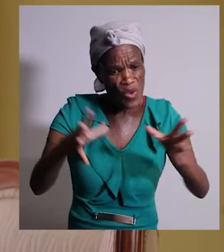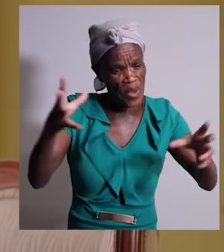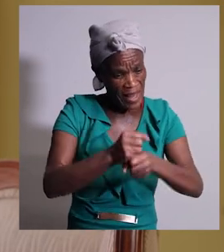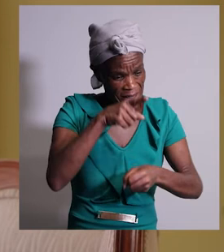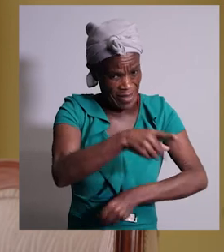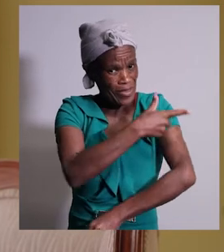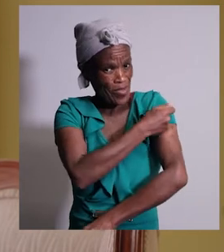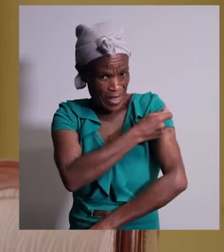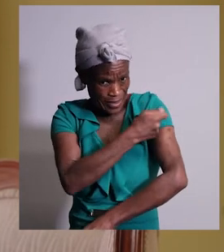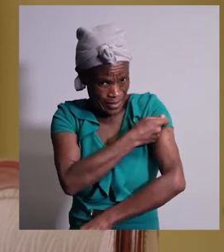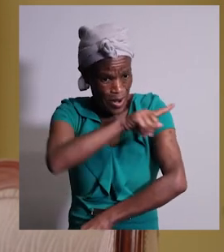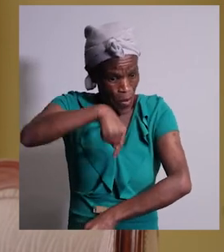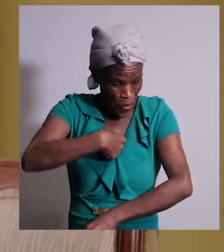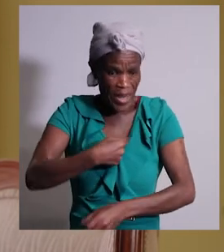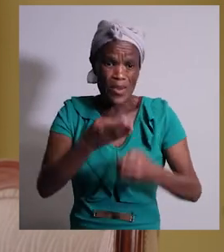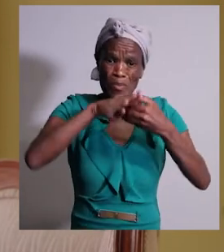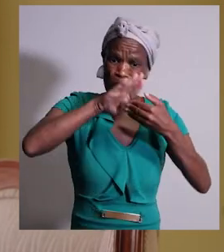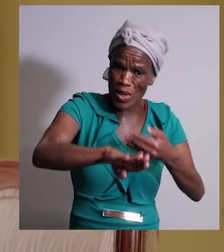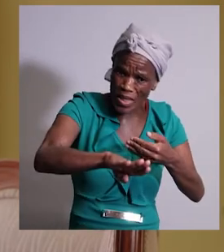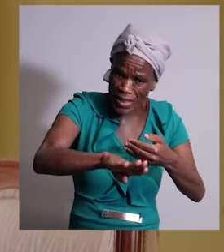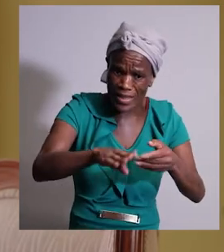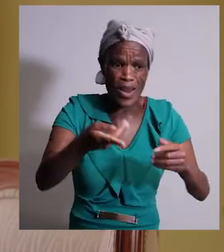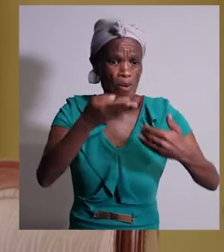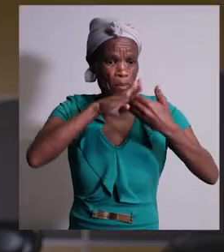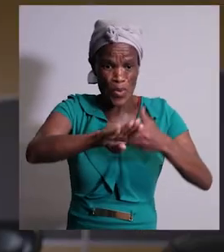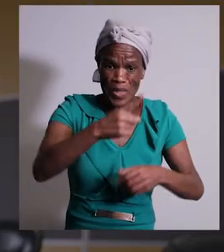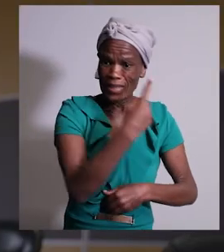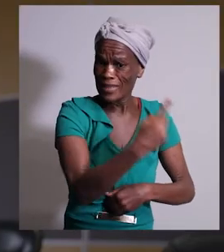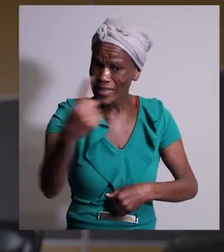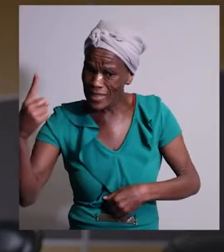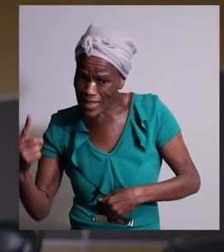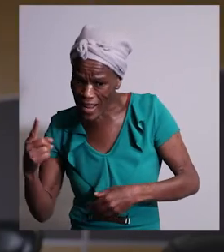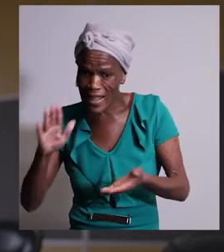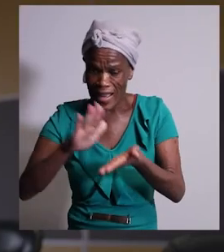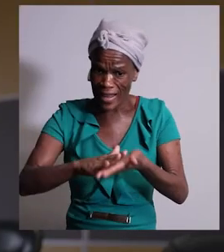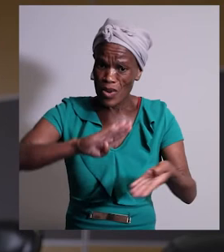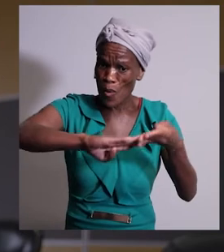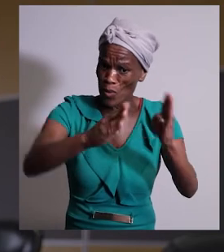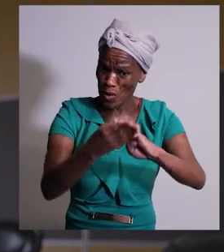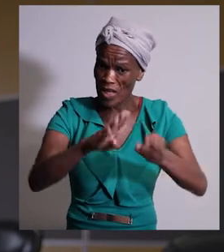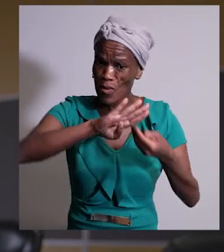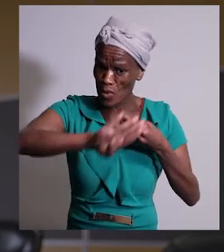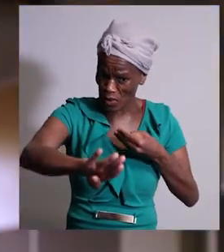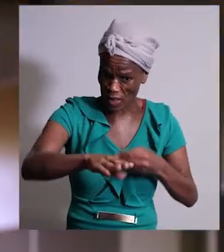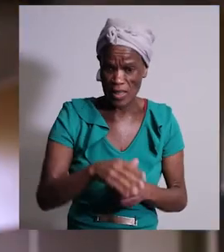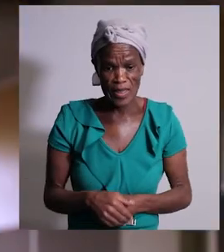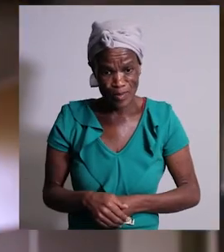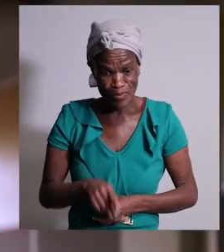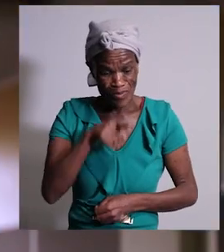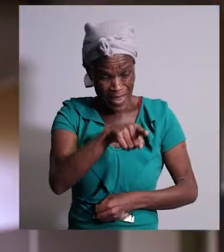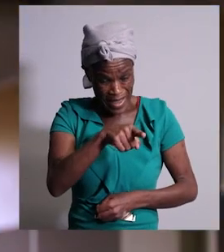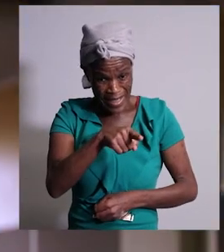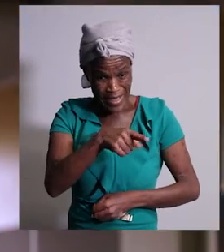protected. Individual protection and societal protection. COVID-19 vaccine is free, it